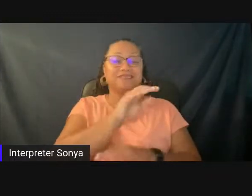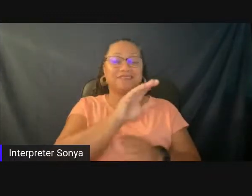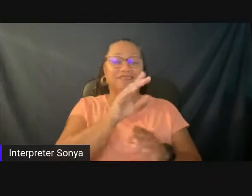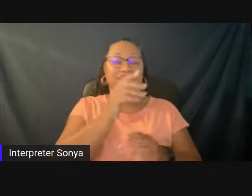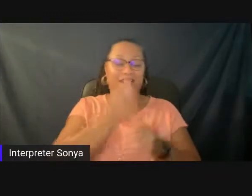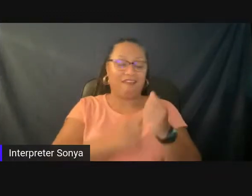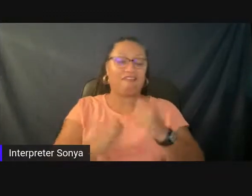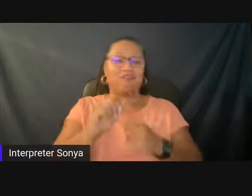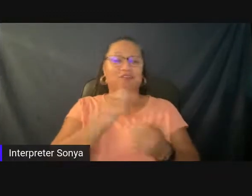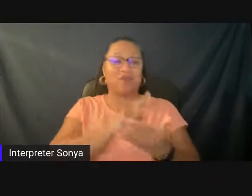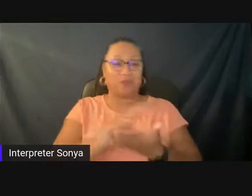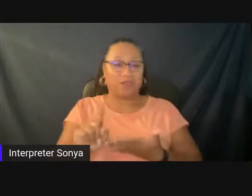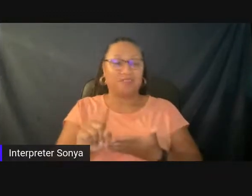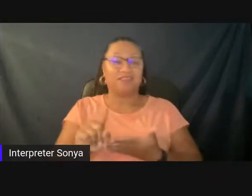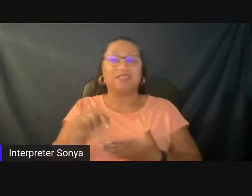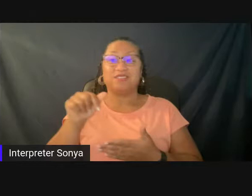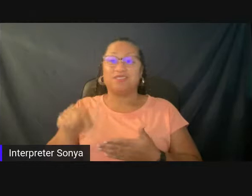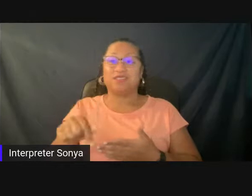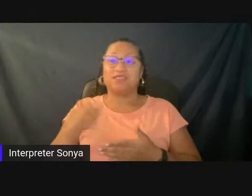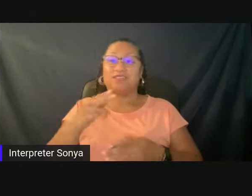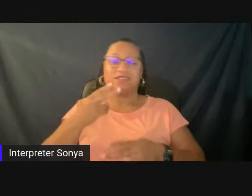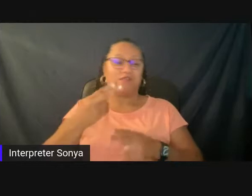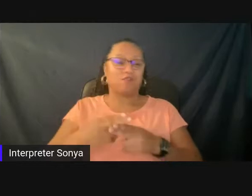a whole body treatment.